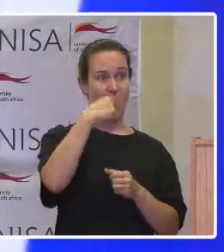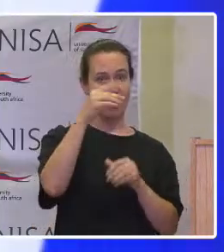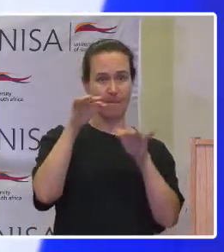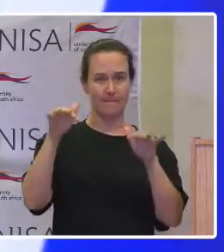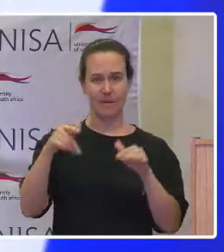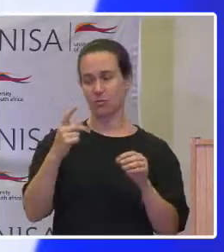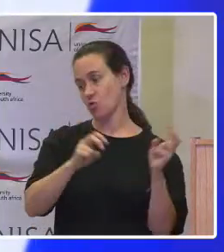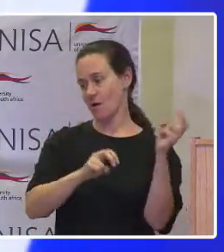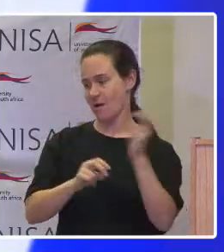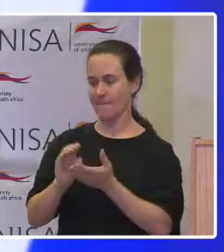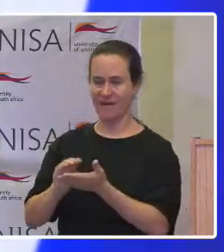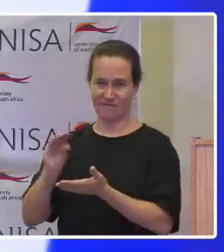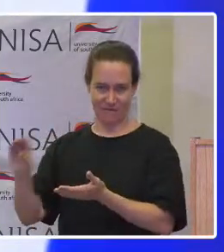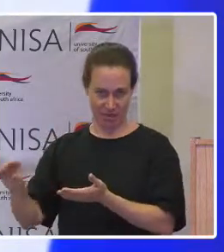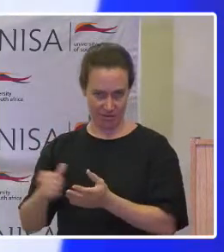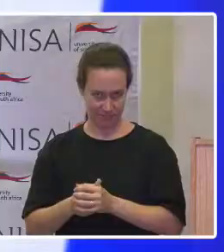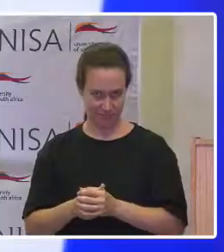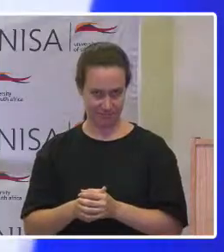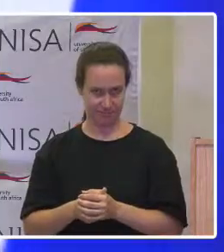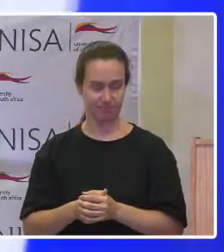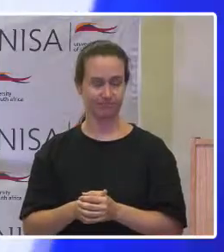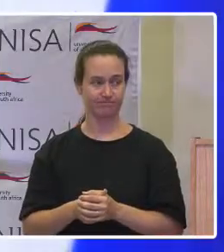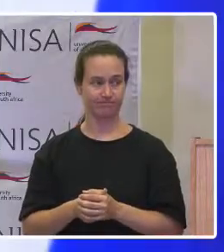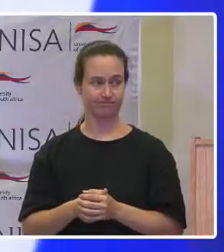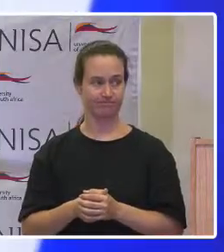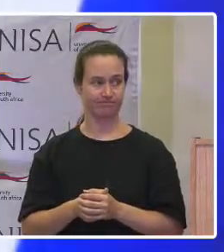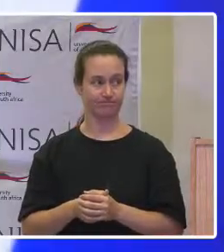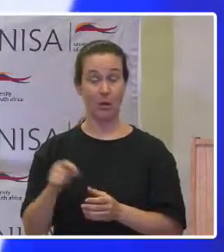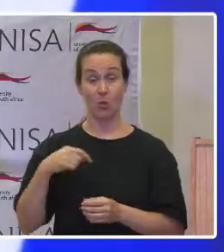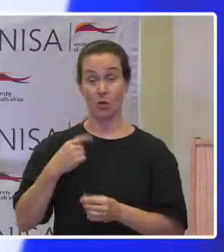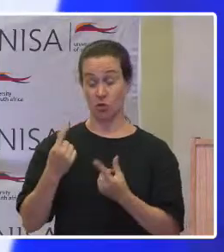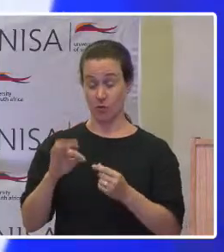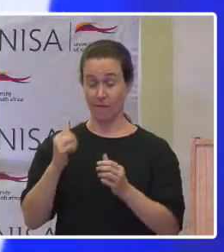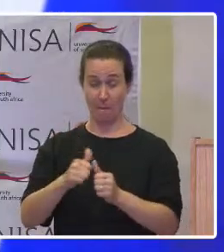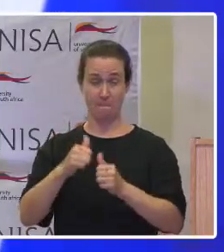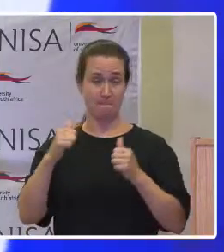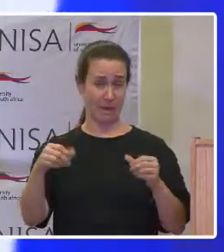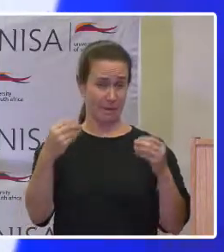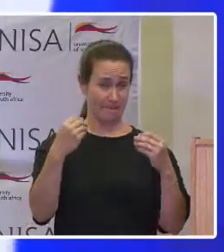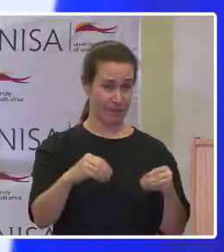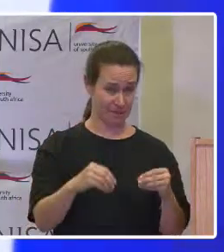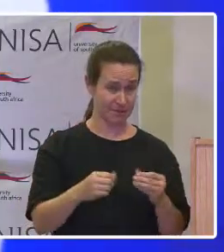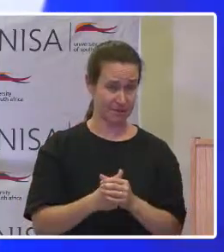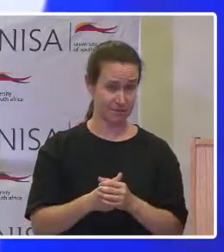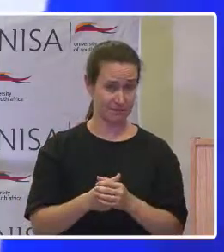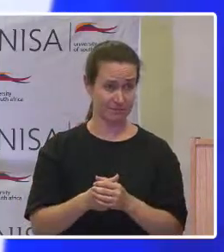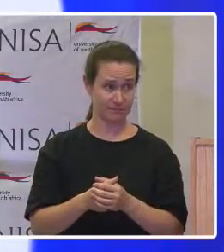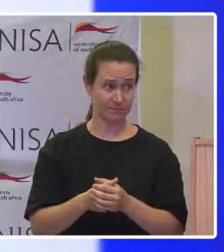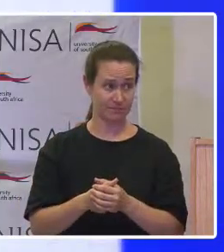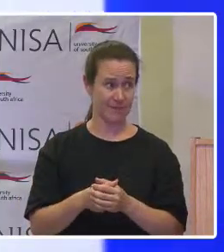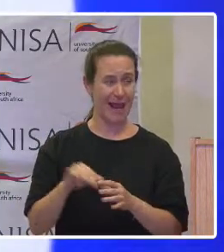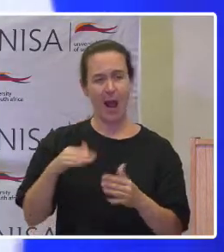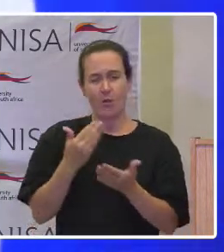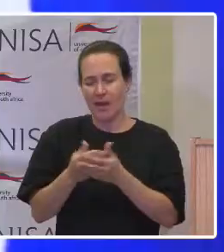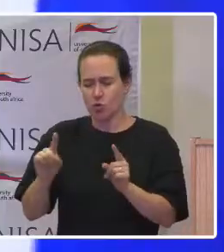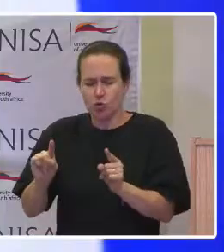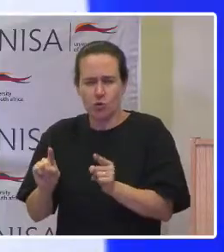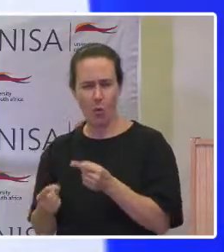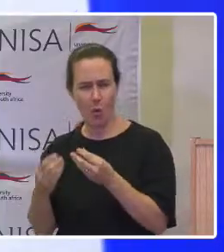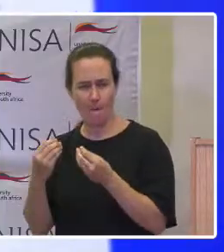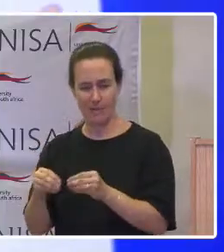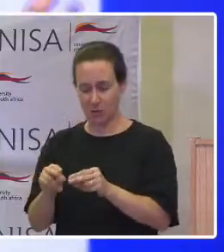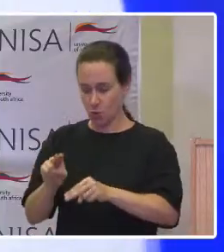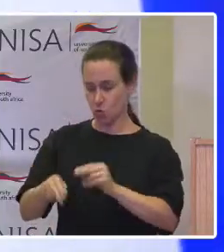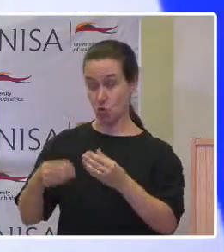zone, right? And as we do that for big businesses, how do startups, how do